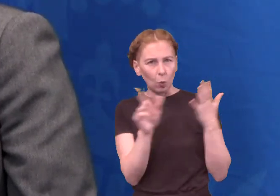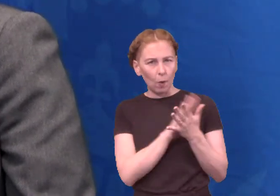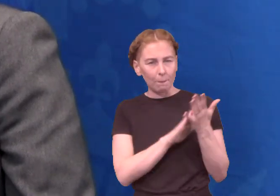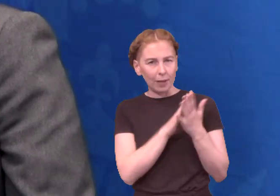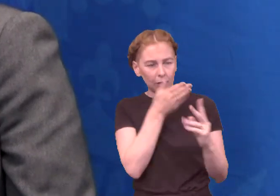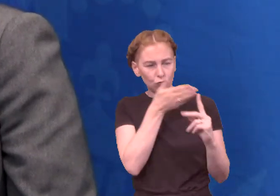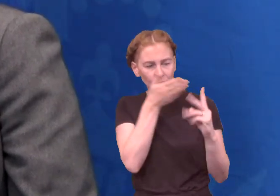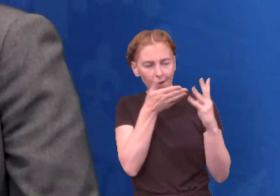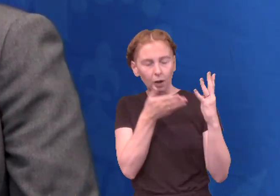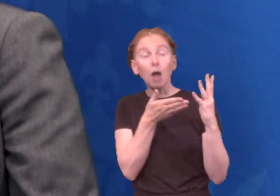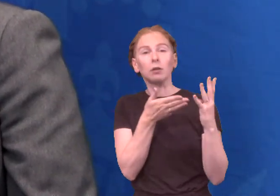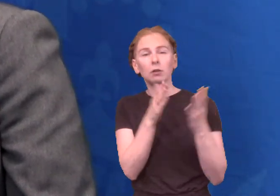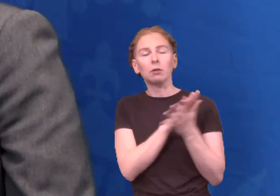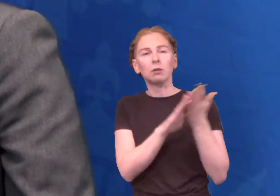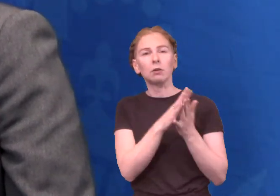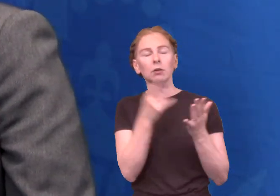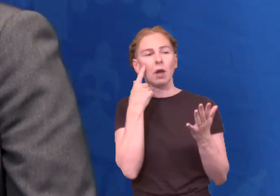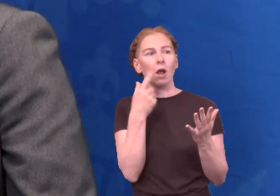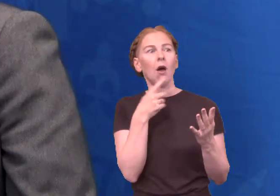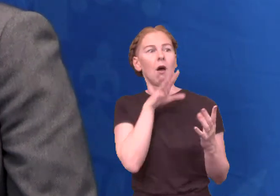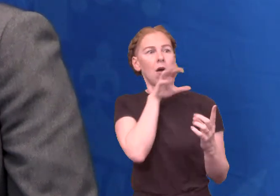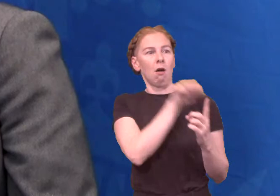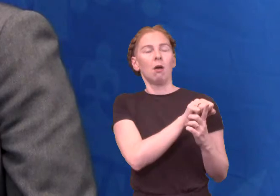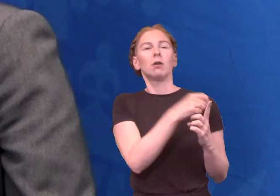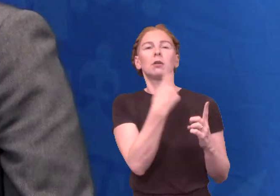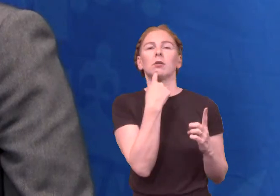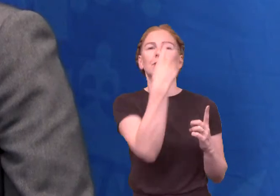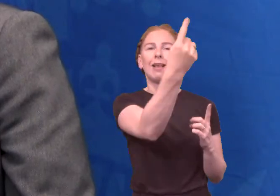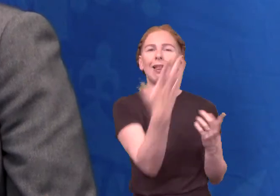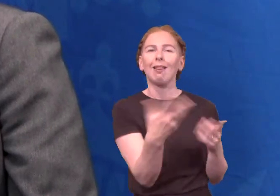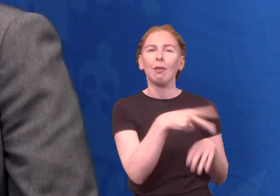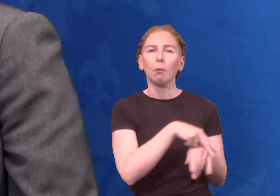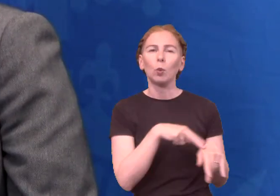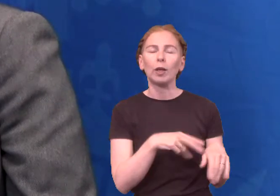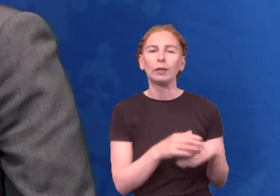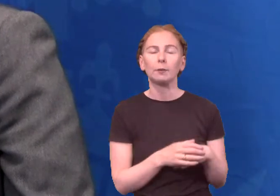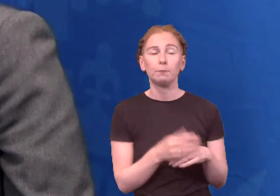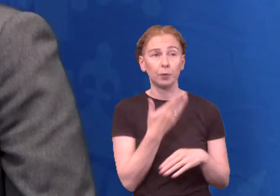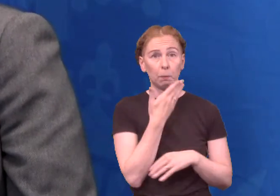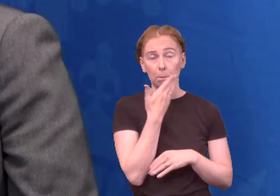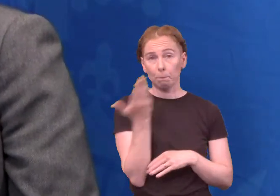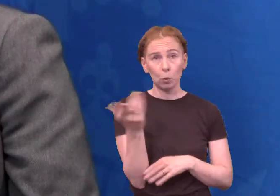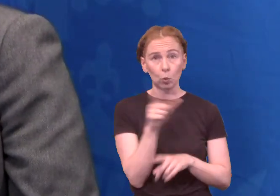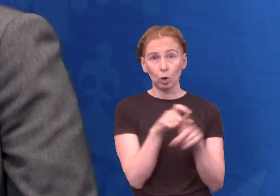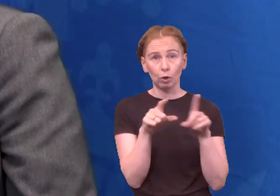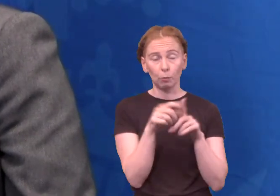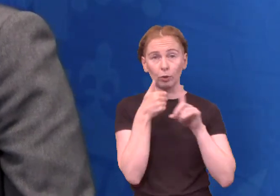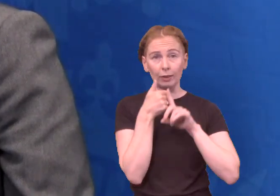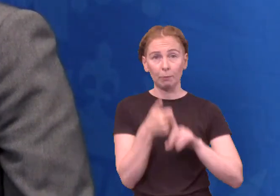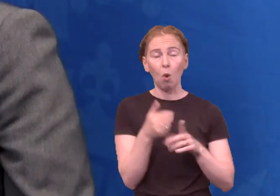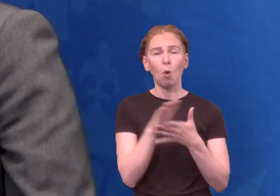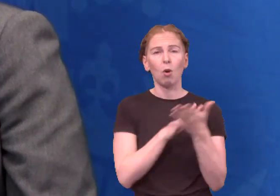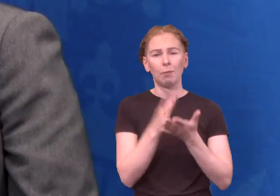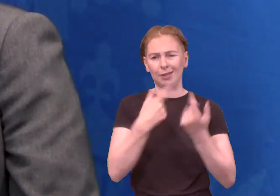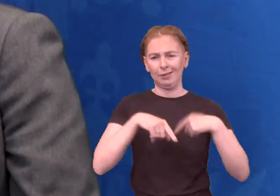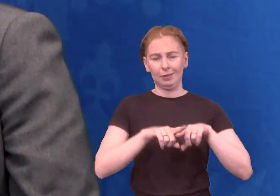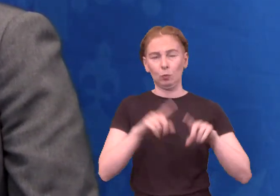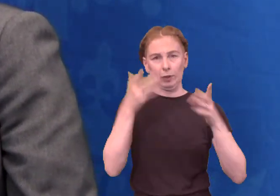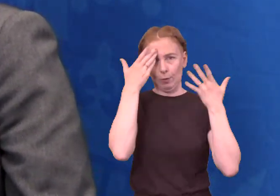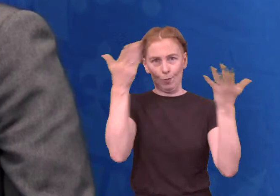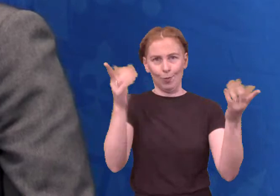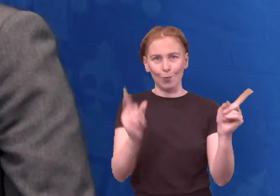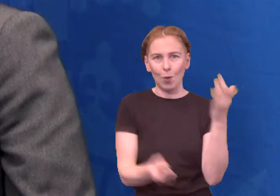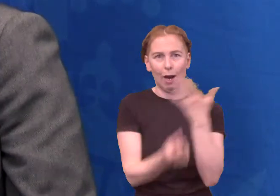and come to the police. Without the help of the community, we cannot be everywhere all of the time, and you will know